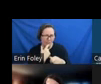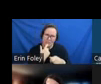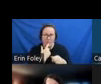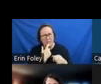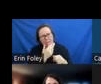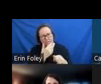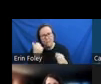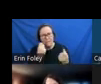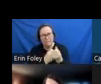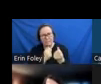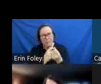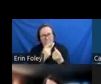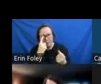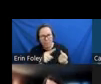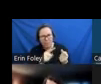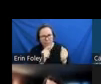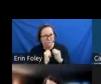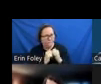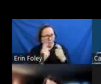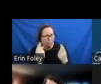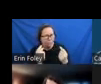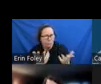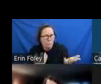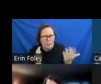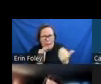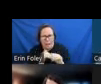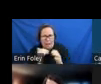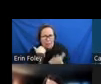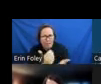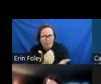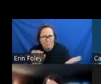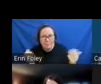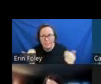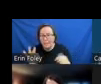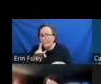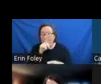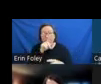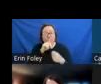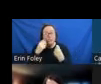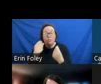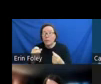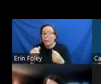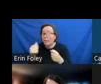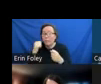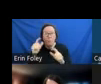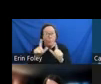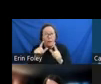supportive systems are going to be, and we practice them.